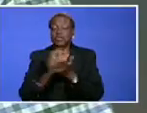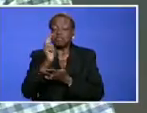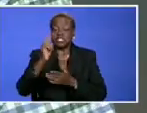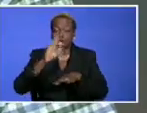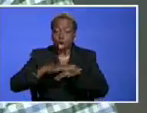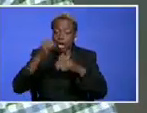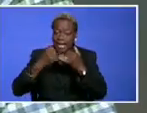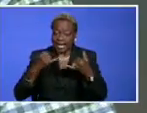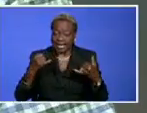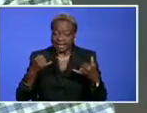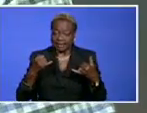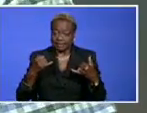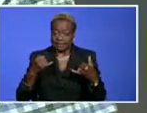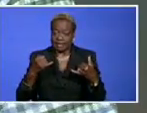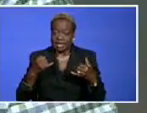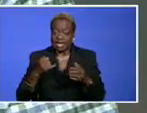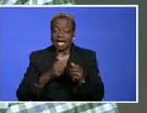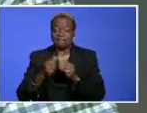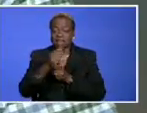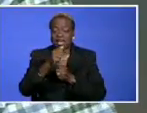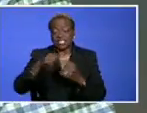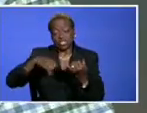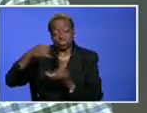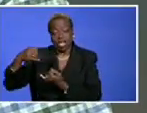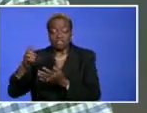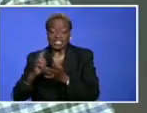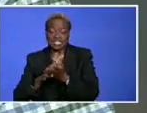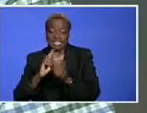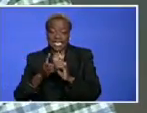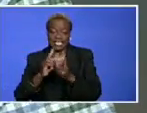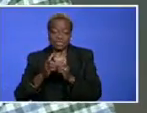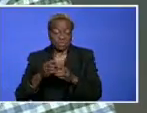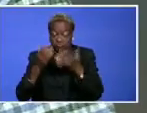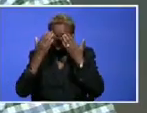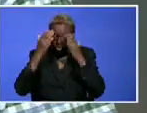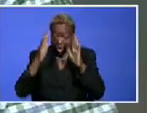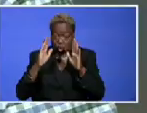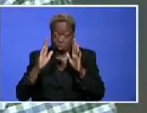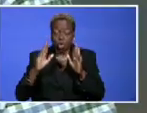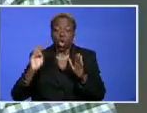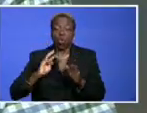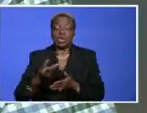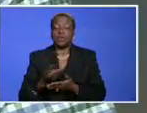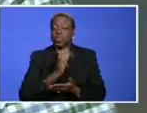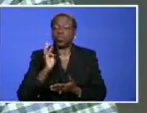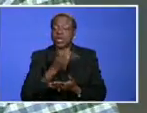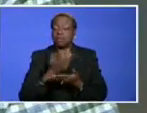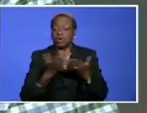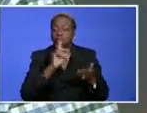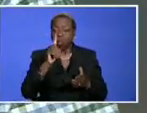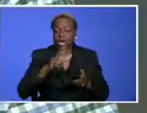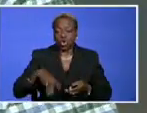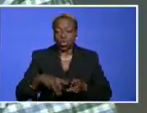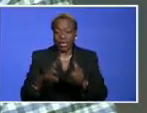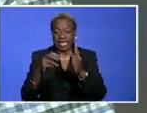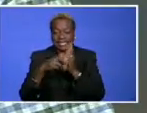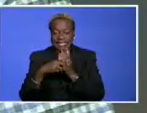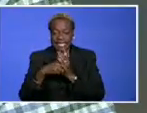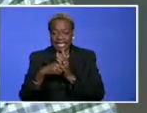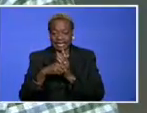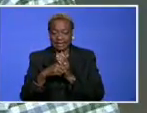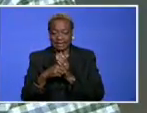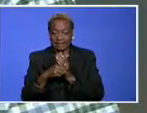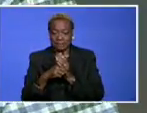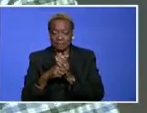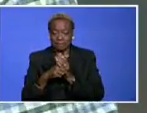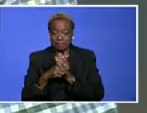online. And as far as a travel date, we don't know. We bought a one-way ticket which was almost an arm, leg,